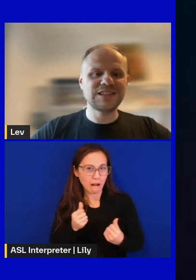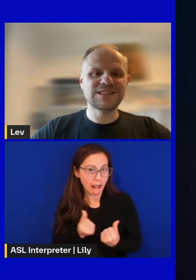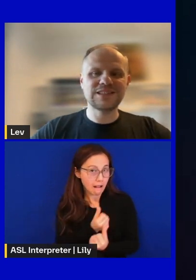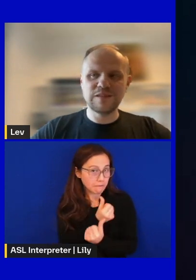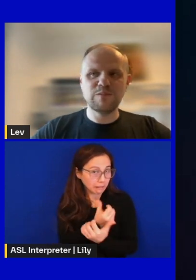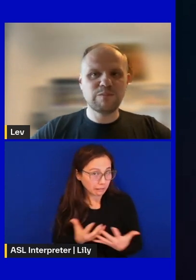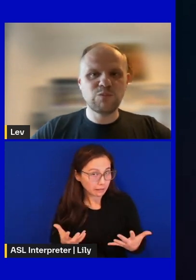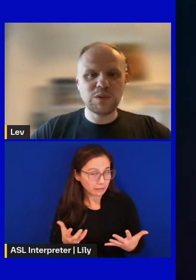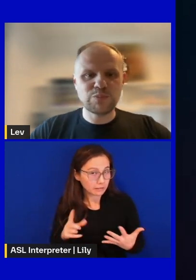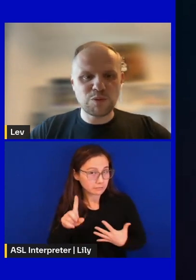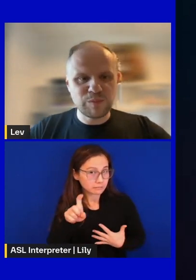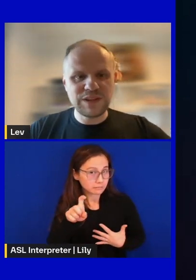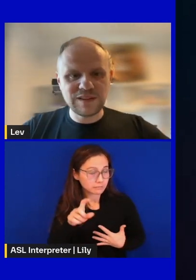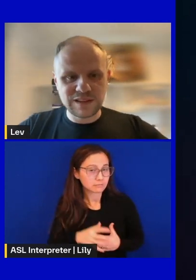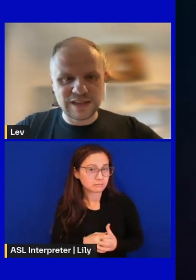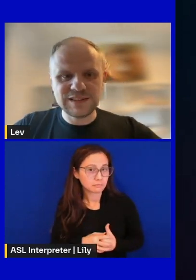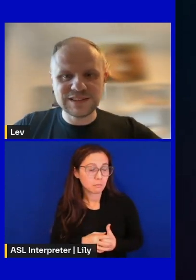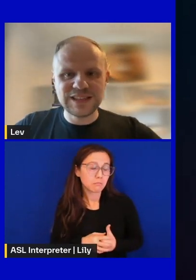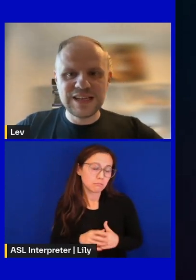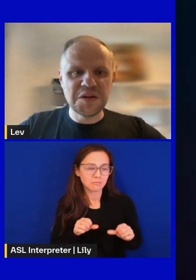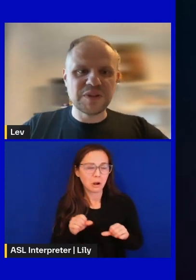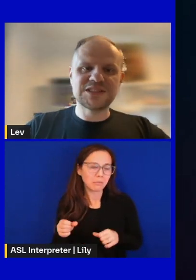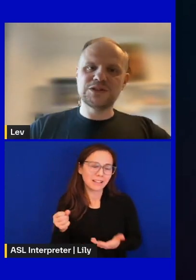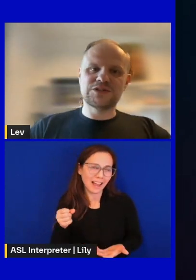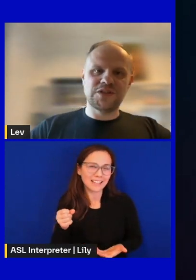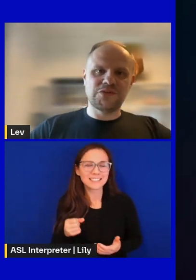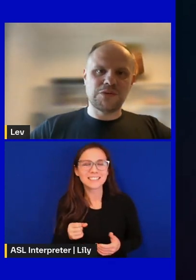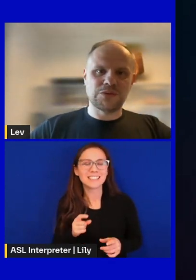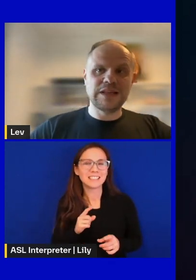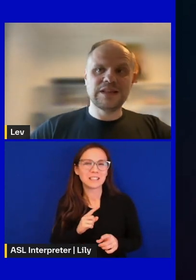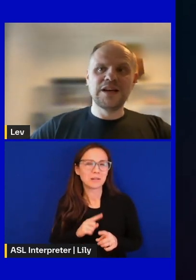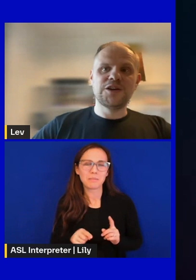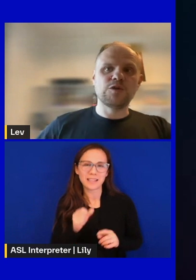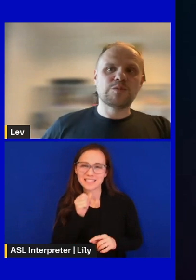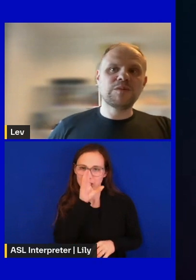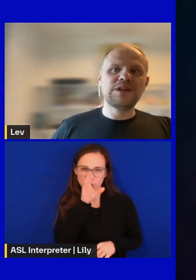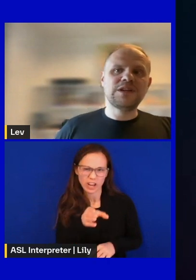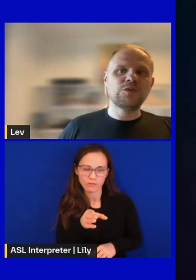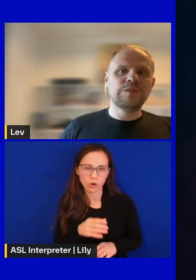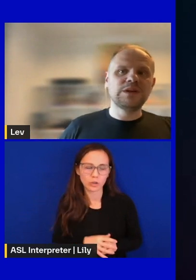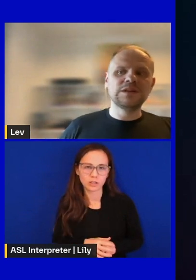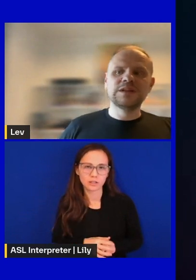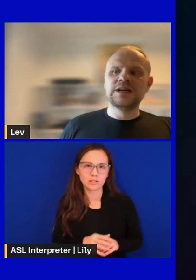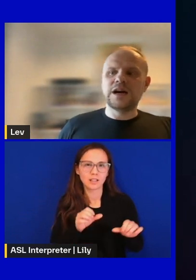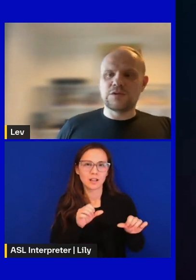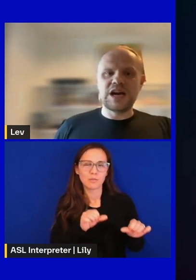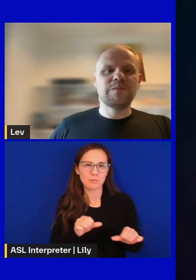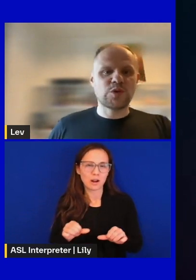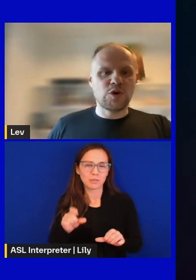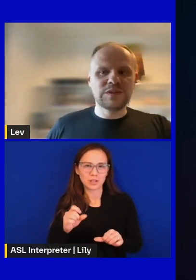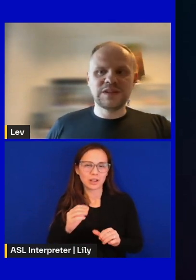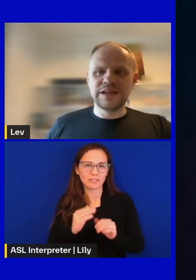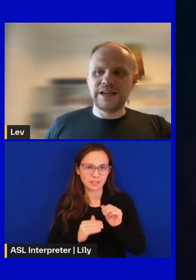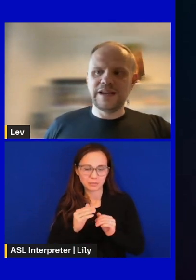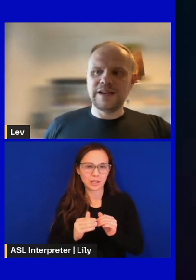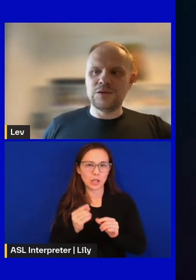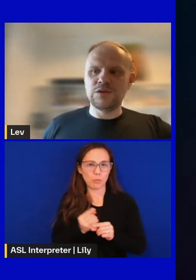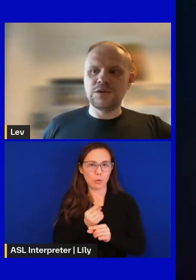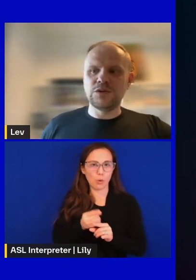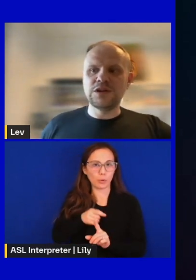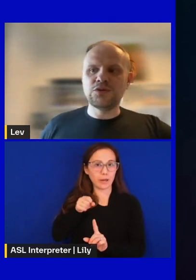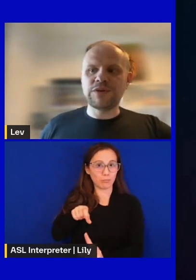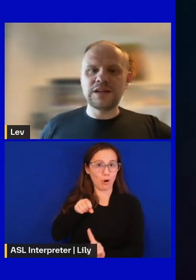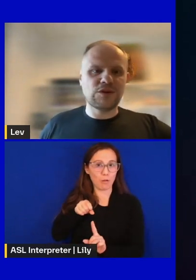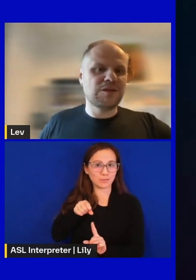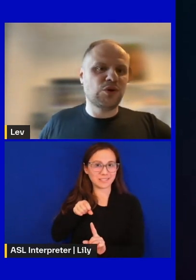answer is, well, probably yes, but it's not straightforward, right? You probably need to build a right prompt.